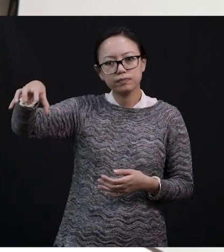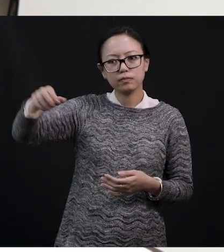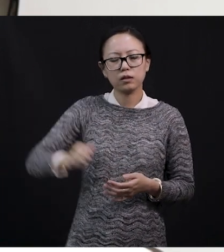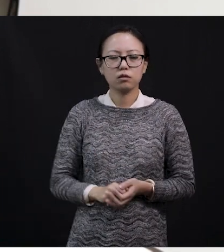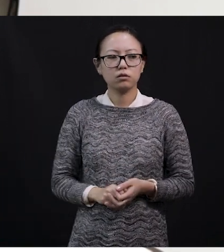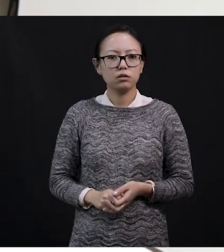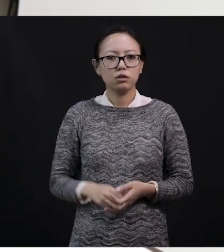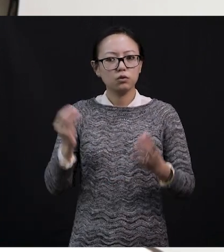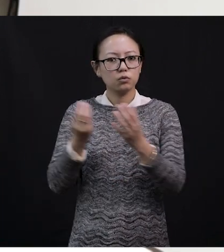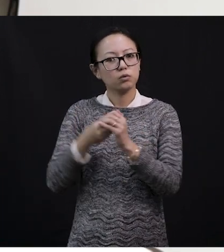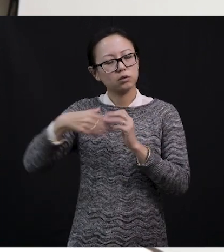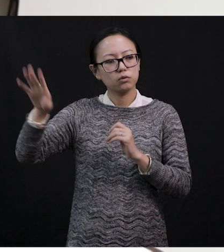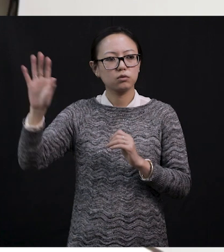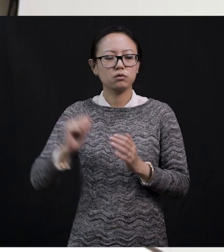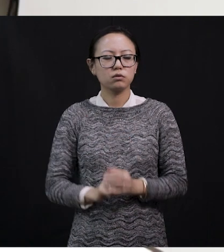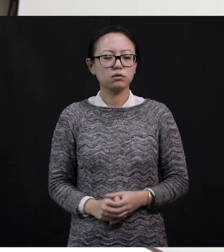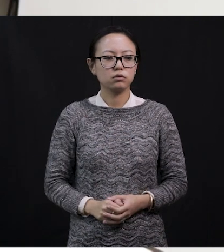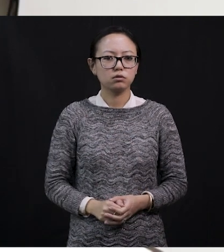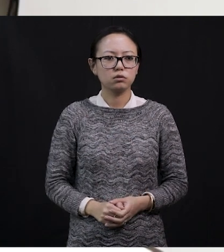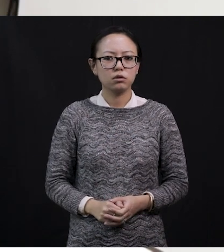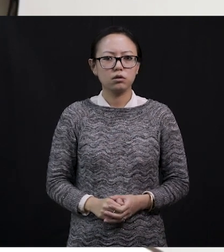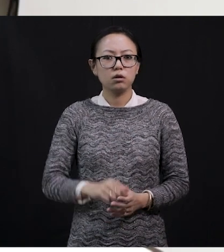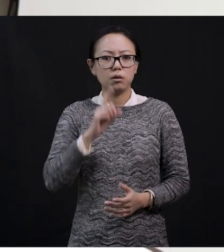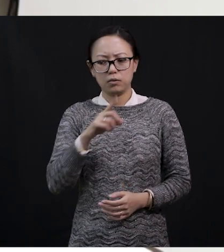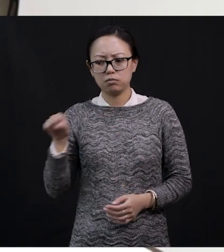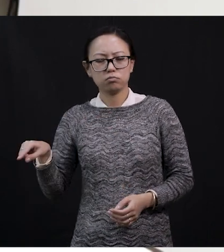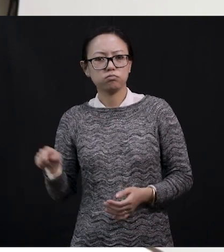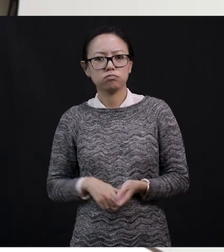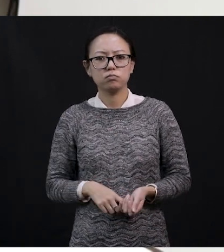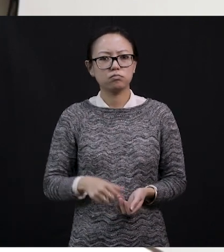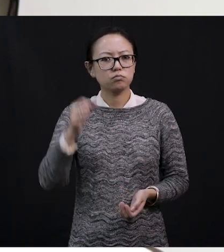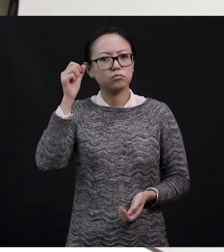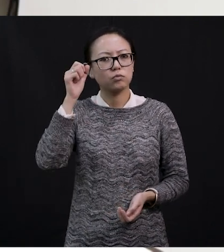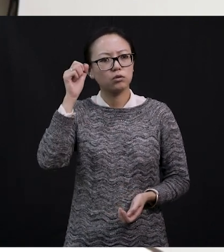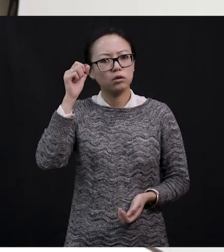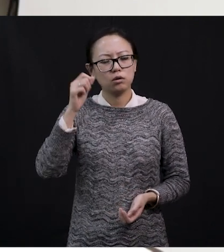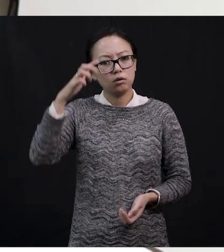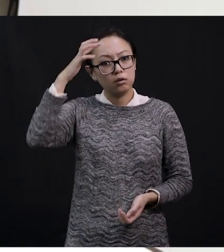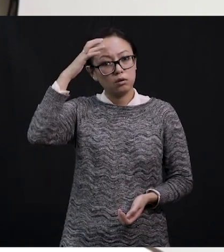Bipin Babu did not remember any such kind of small favors, but he remembered that